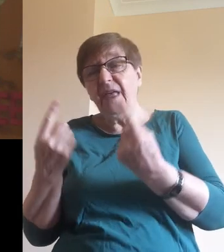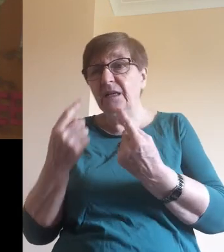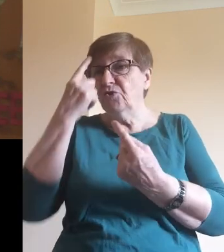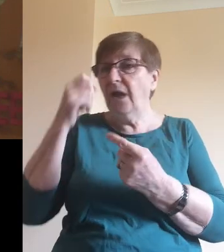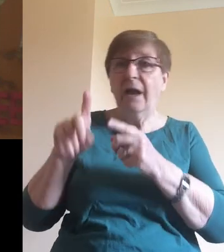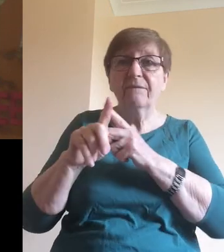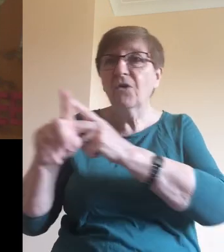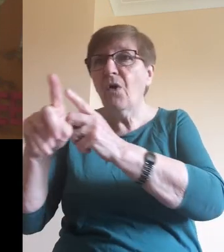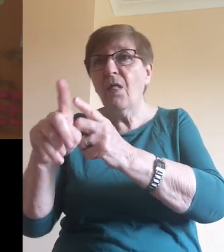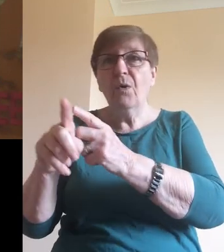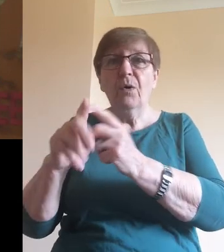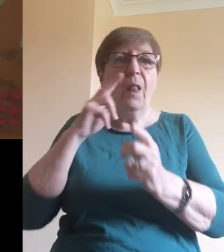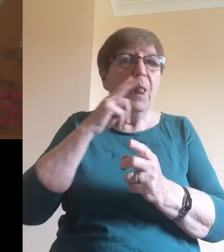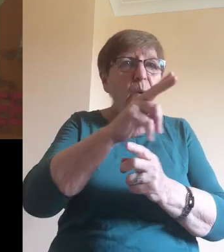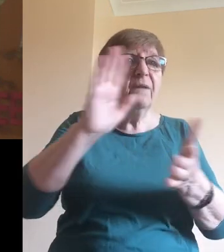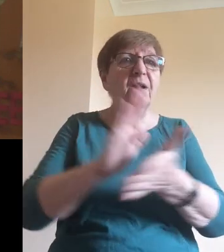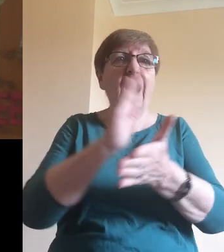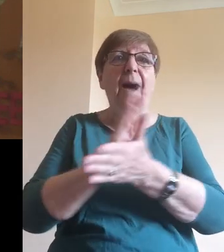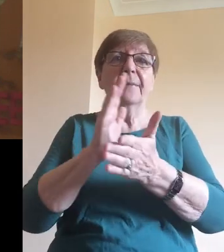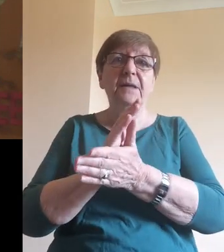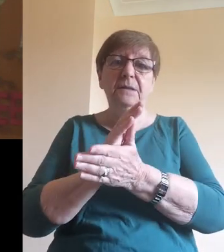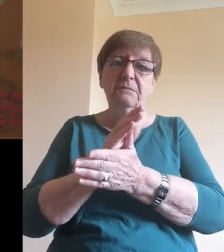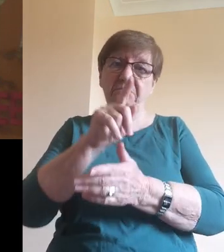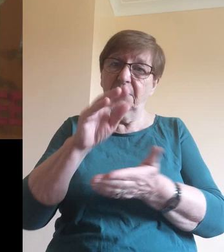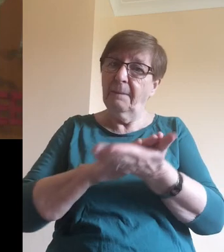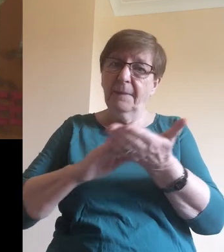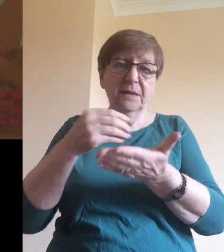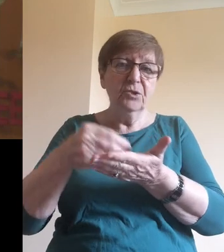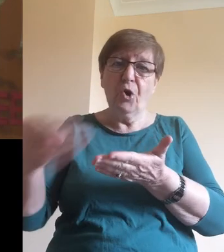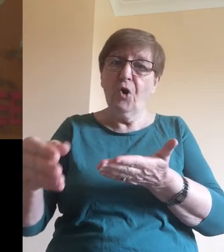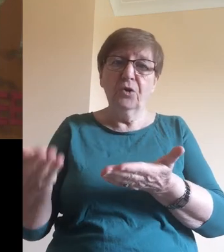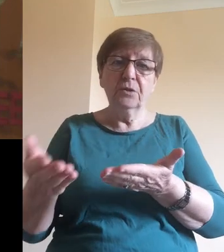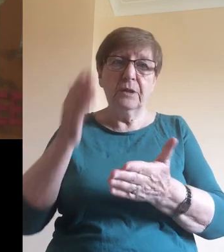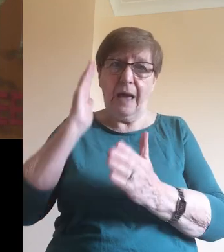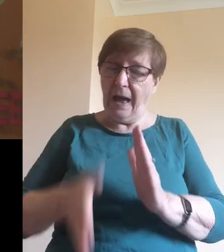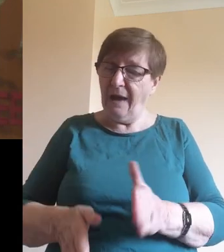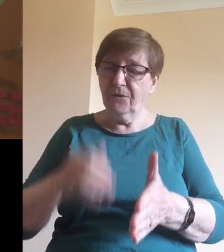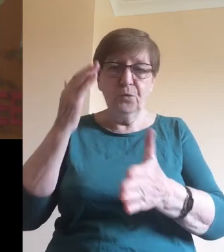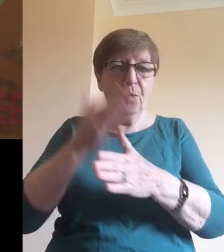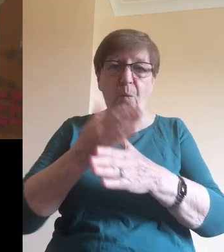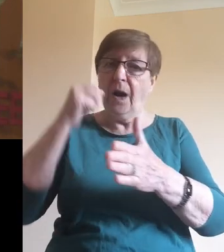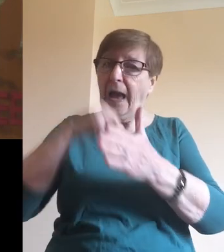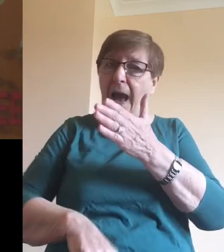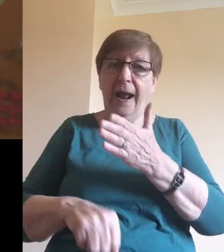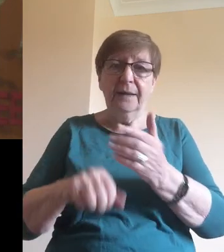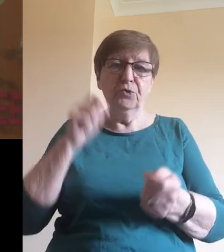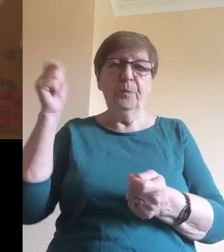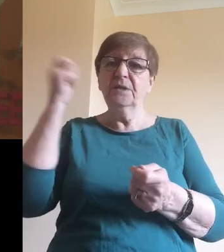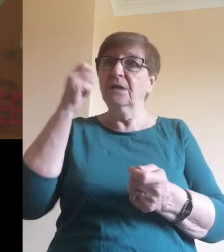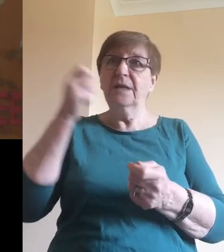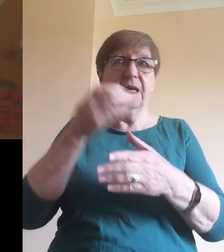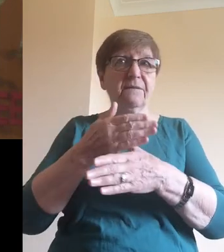seeking fulfillment and happiness, they cost. You have to work hard to get a successful career. You have to be